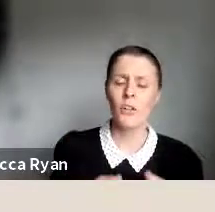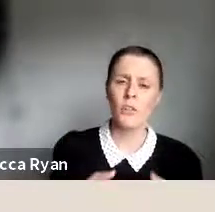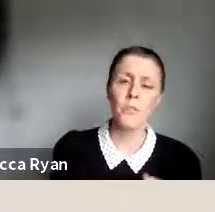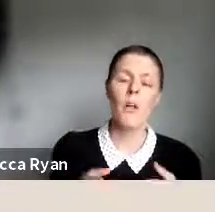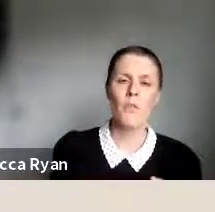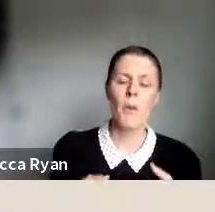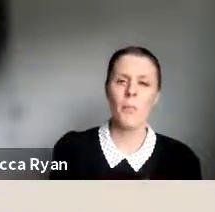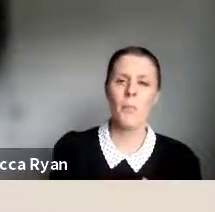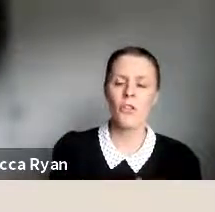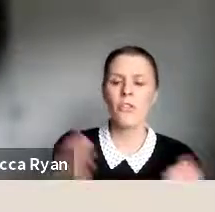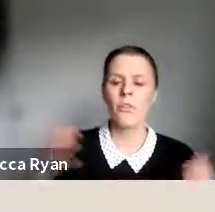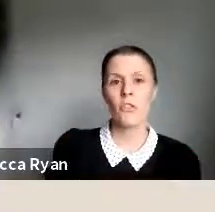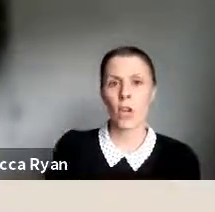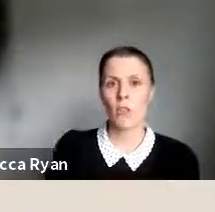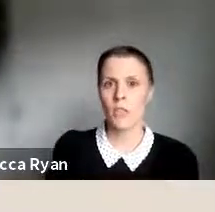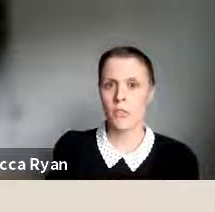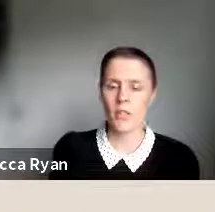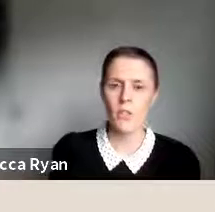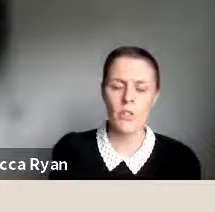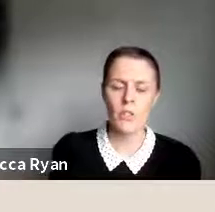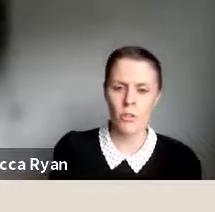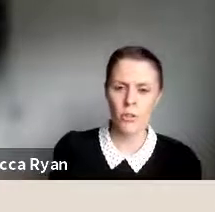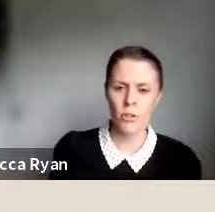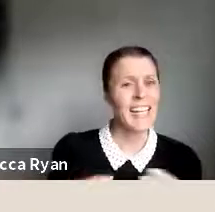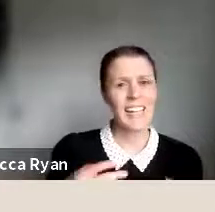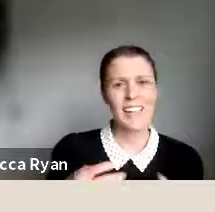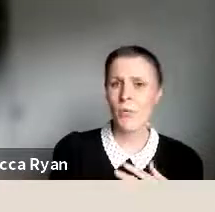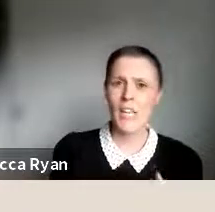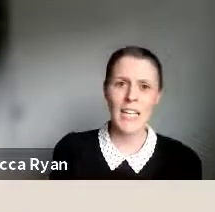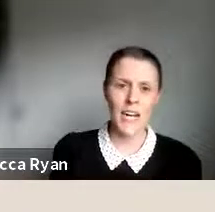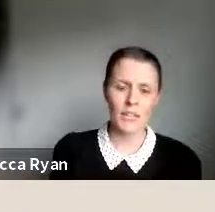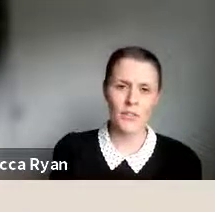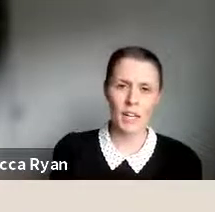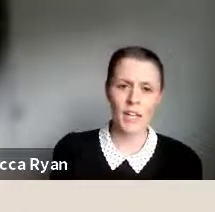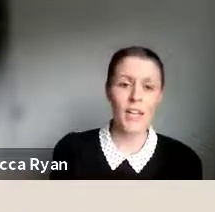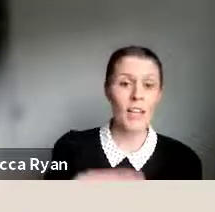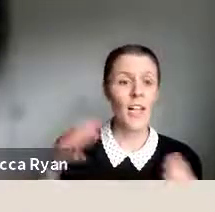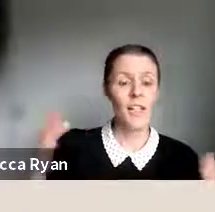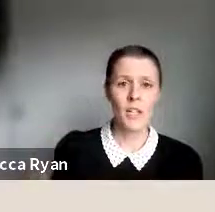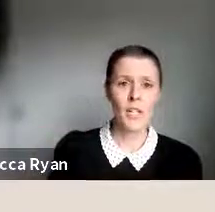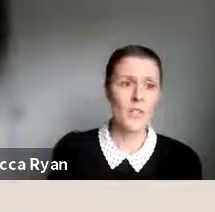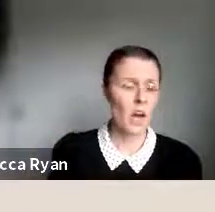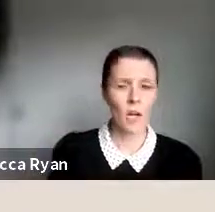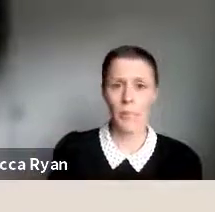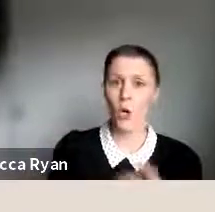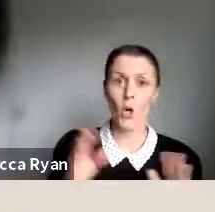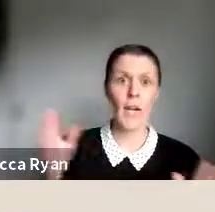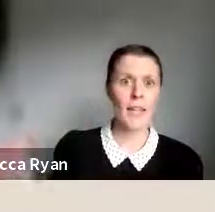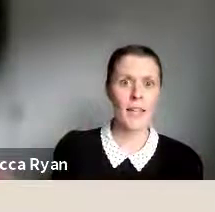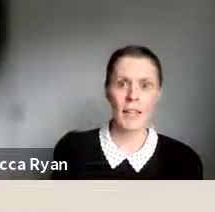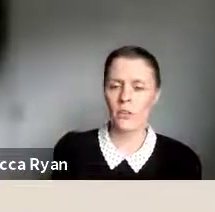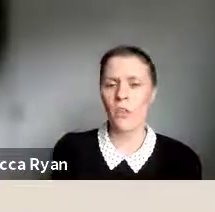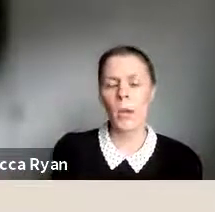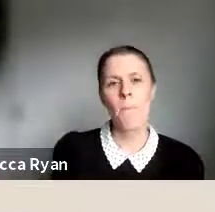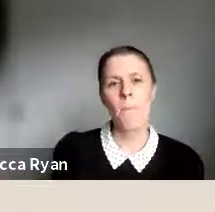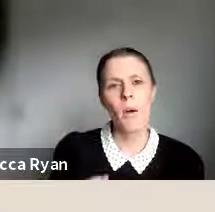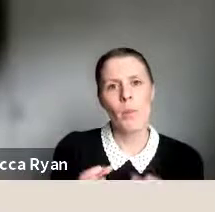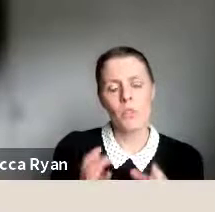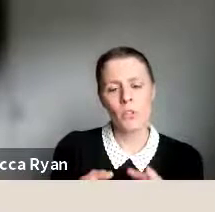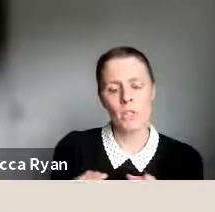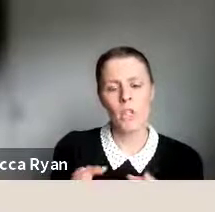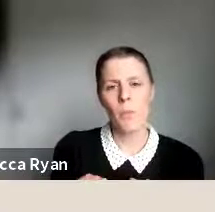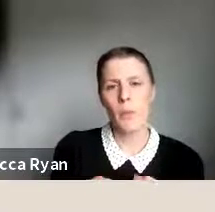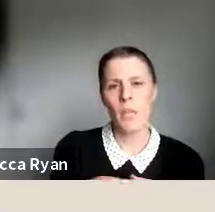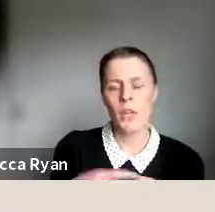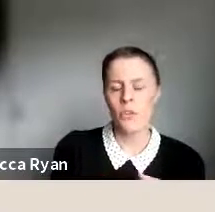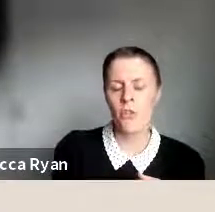it's far too small of a population to make generalizations to everyone. And that's with any kind of study. A lot of studies talk about great things, but we have